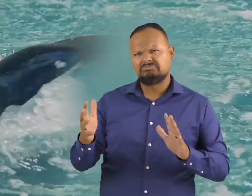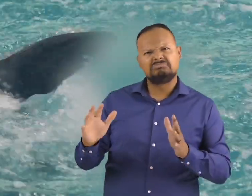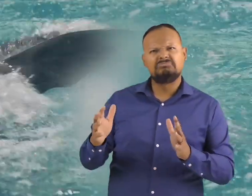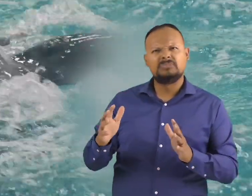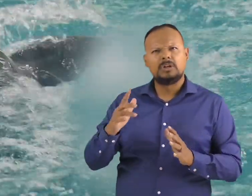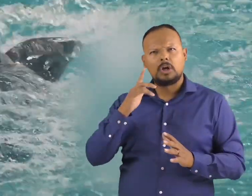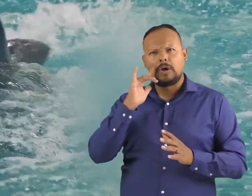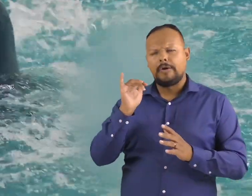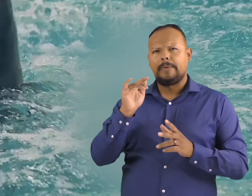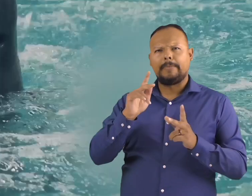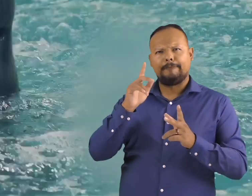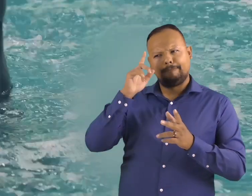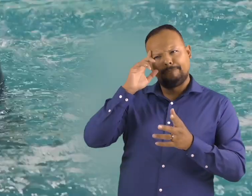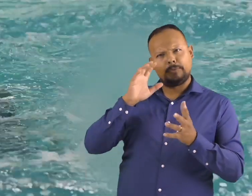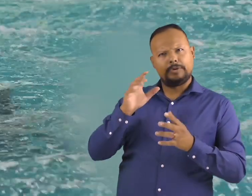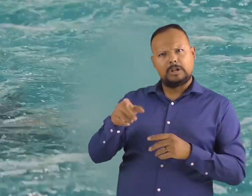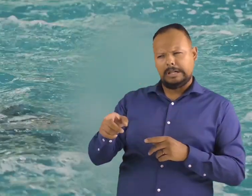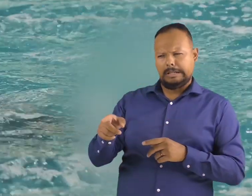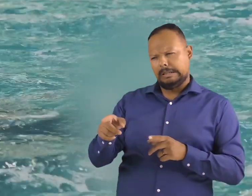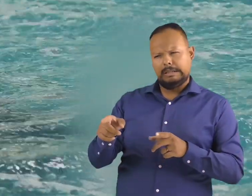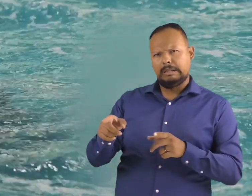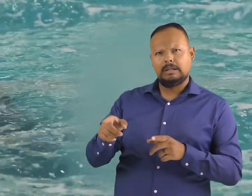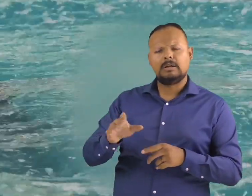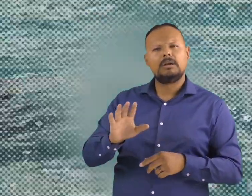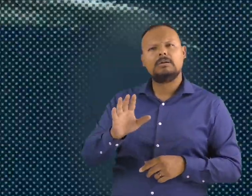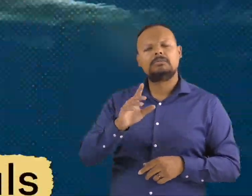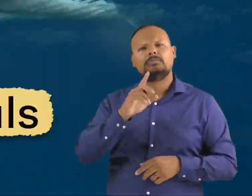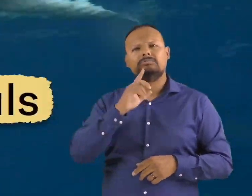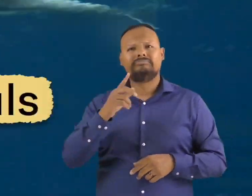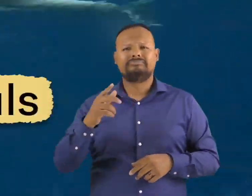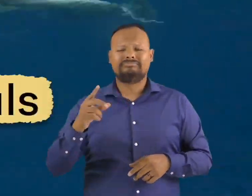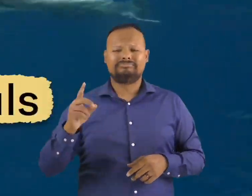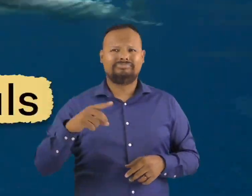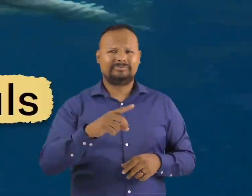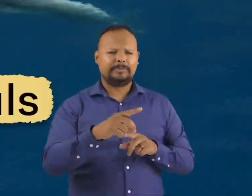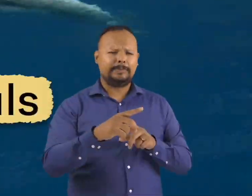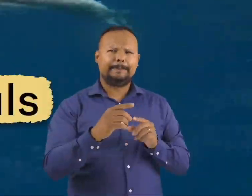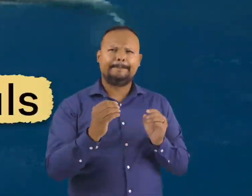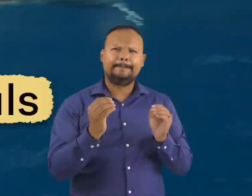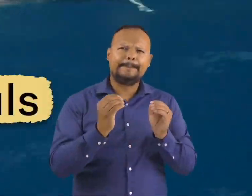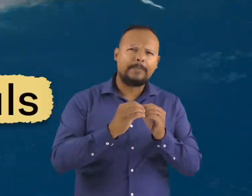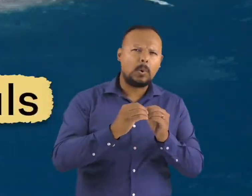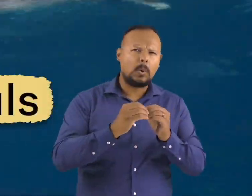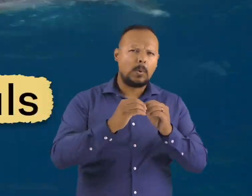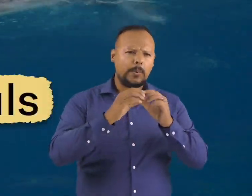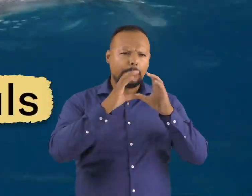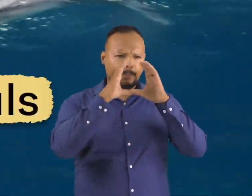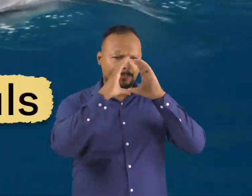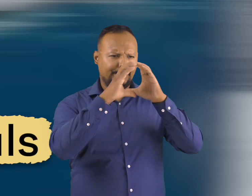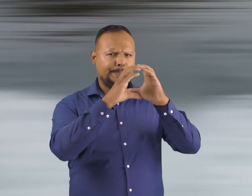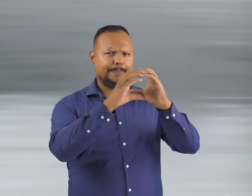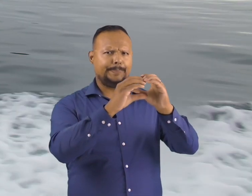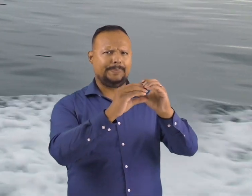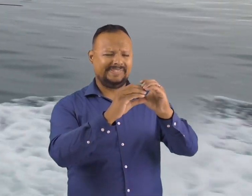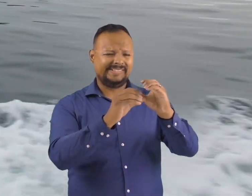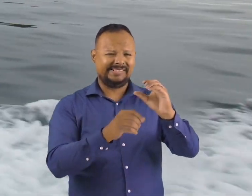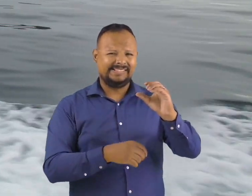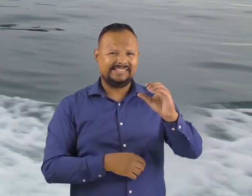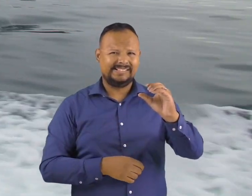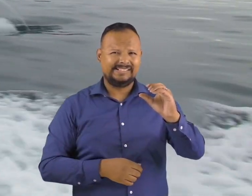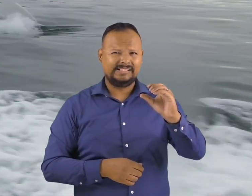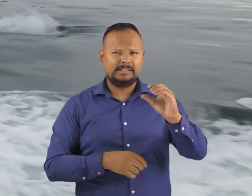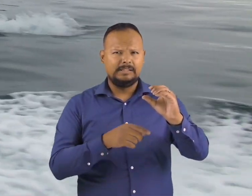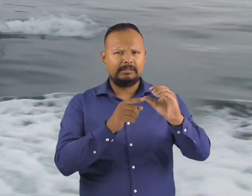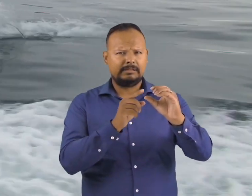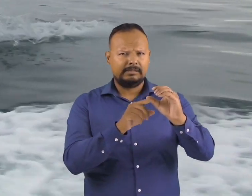dolphins have a more prominent and longer snout. Because dolphins are mammals, they must reach the water's